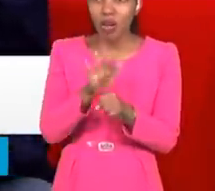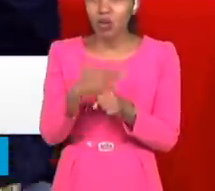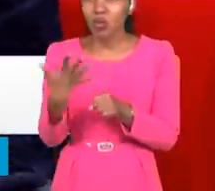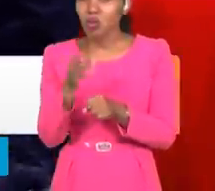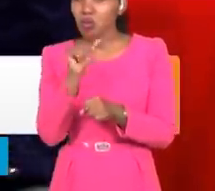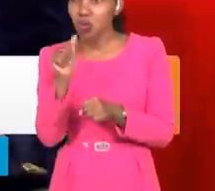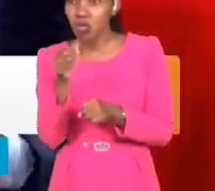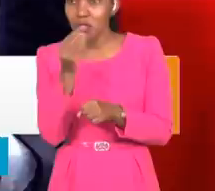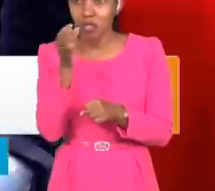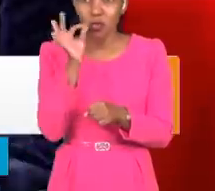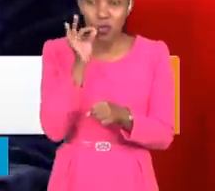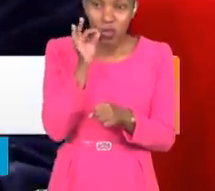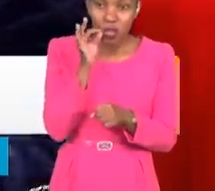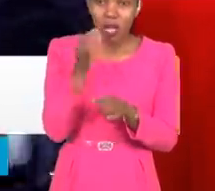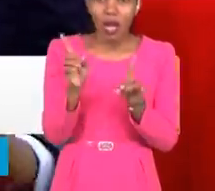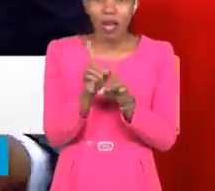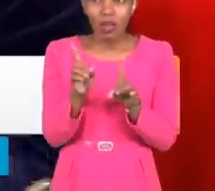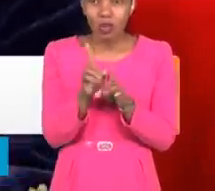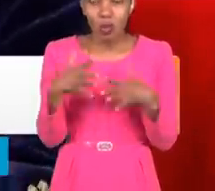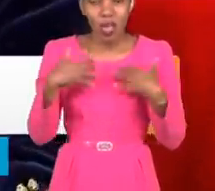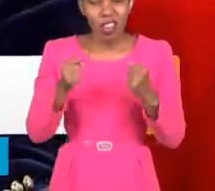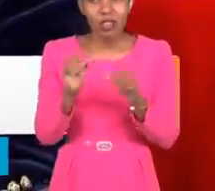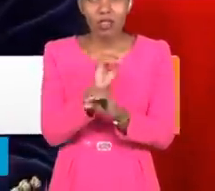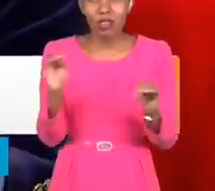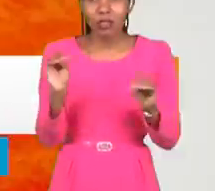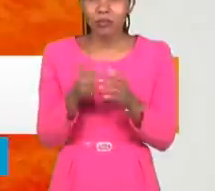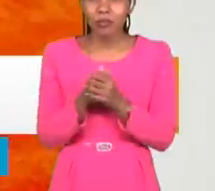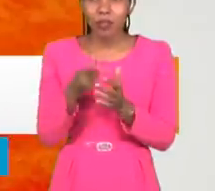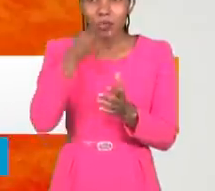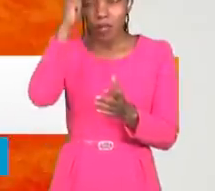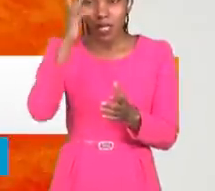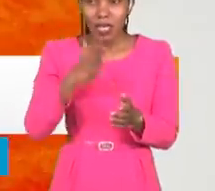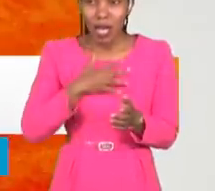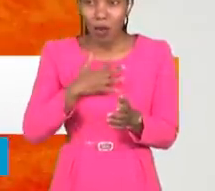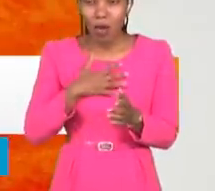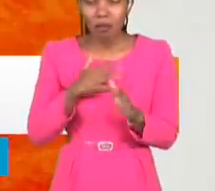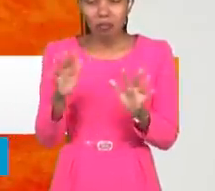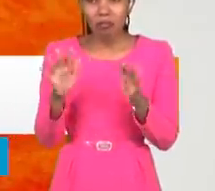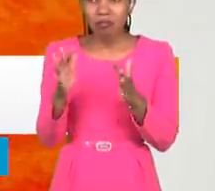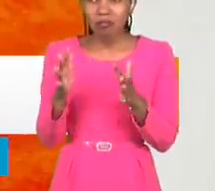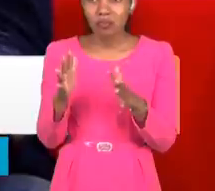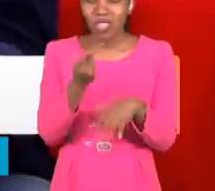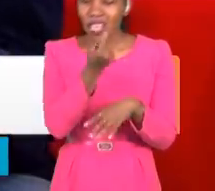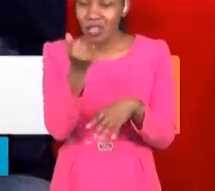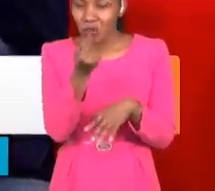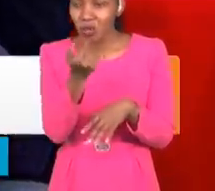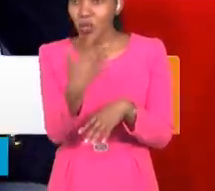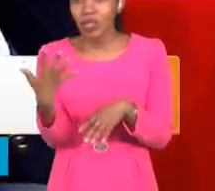fruits. You don't do veggies. You don't keep yourself healthy. Absolutely. Yeah, sure. Mm. Our parents used to appreciate these little